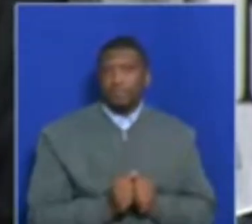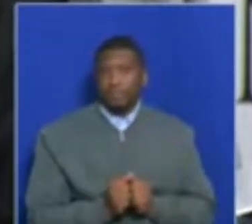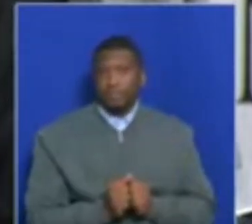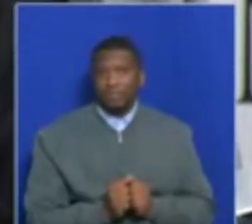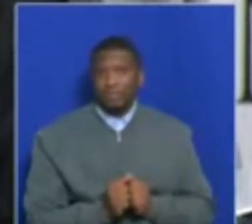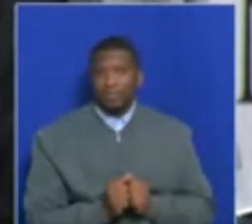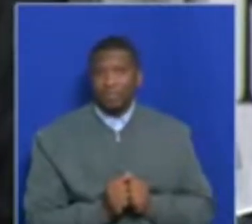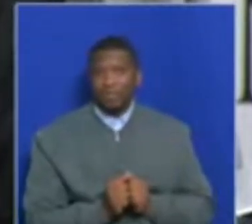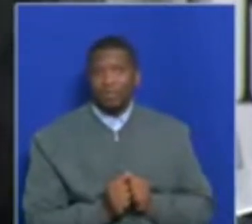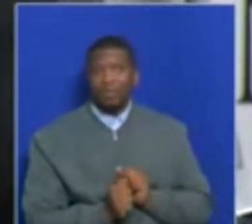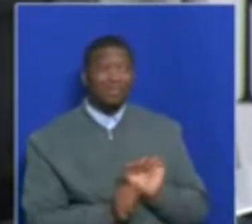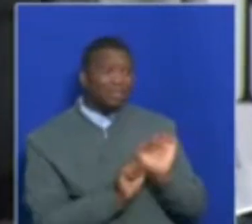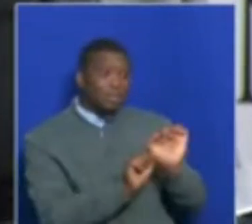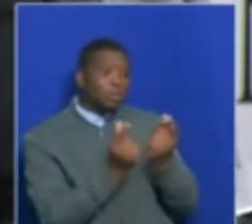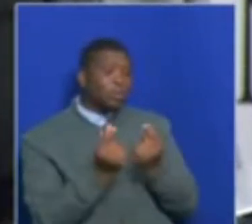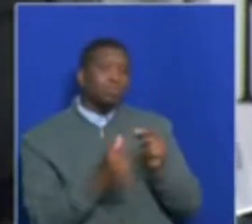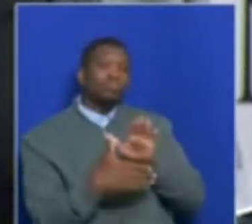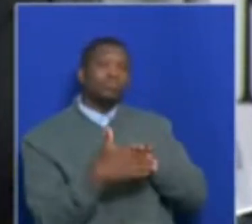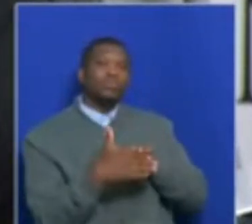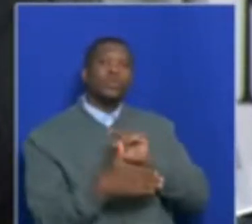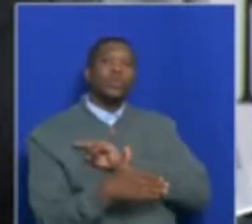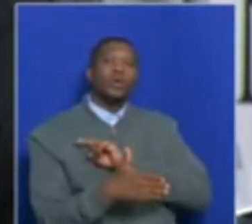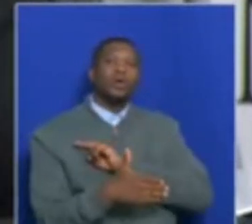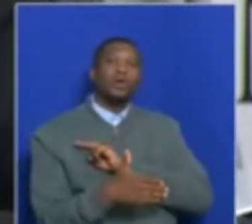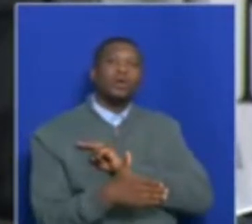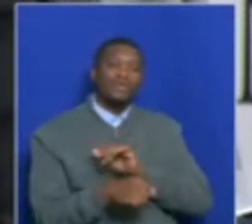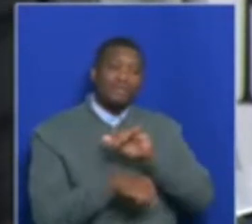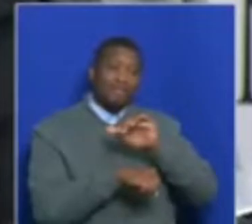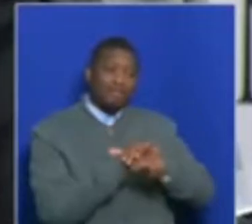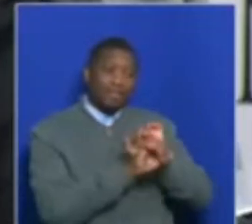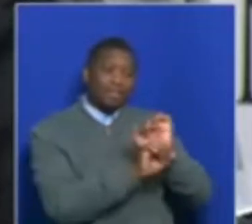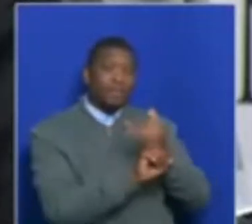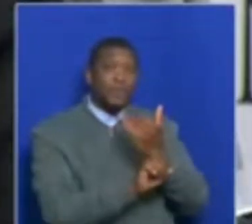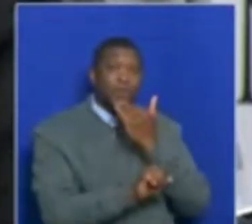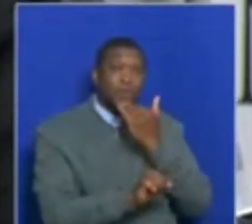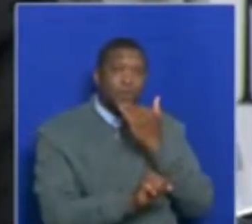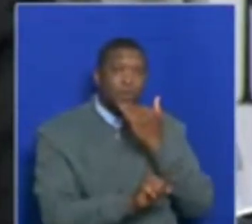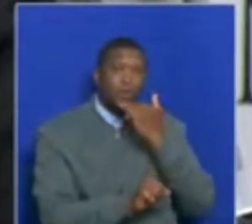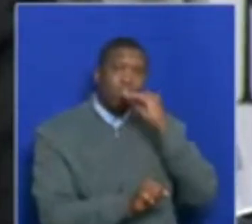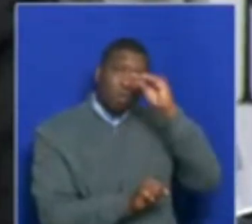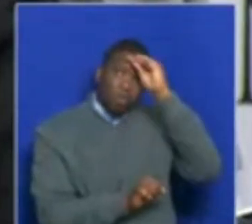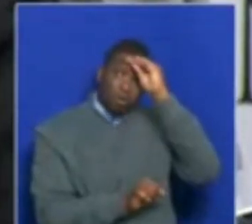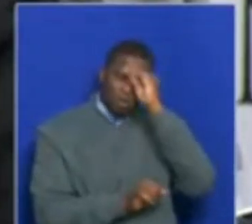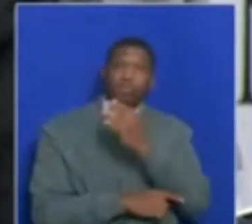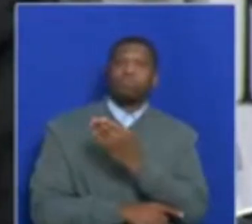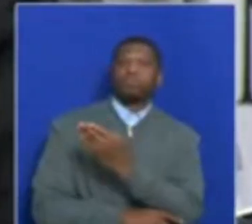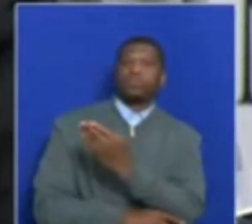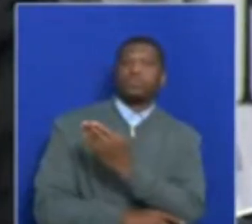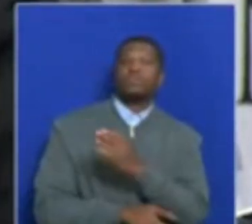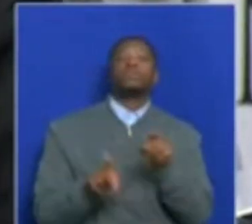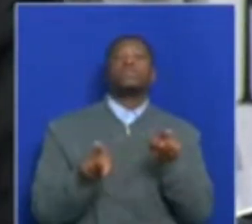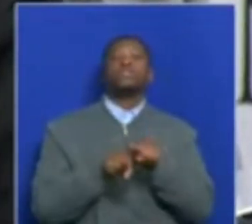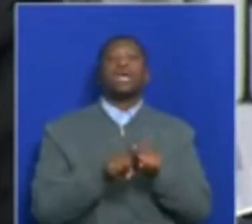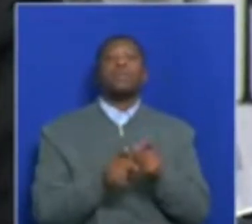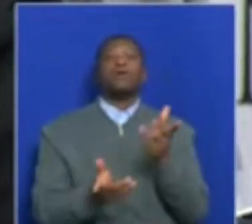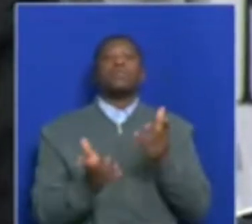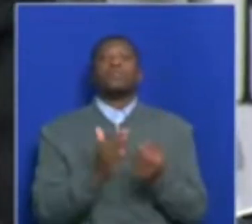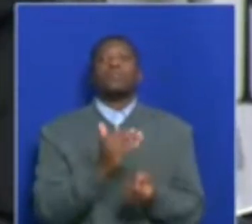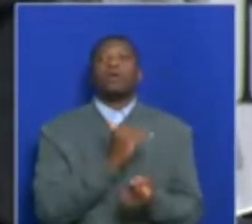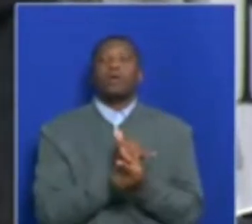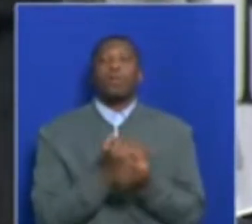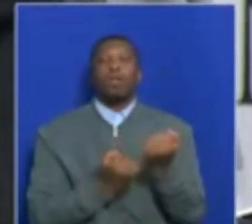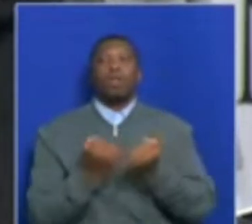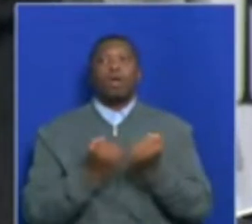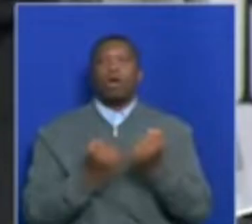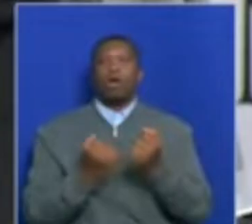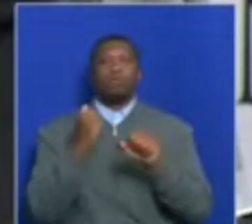even stop them and search them. Even at roadblocks, they have a free passage to go through. So that is the